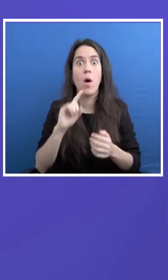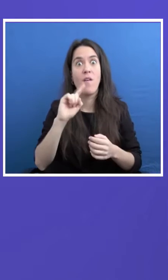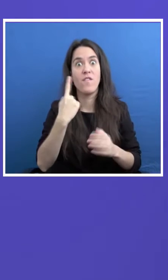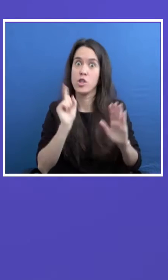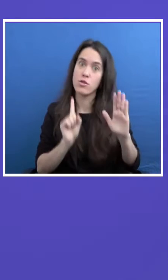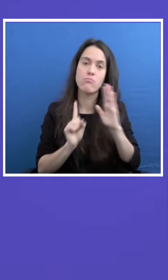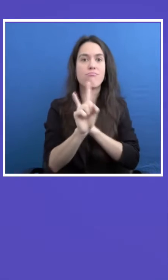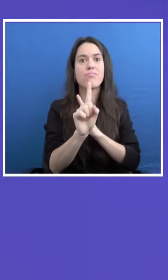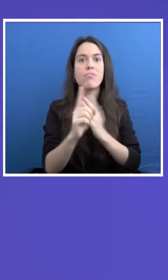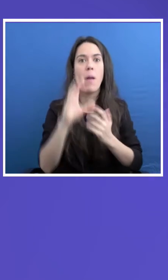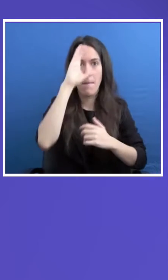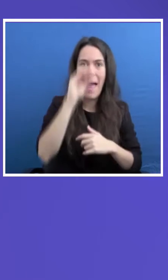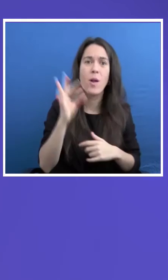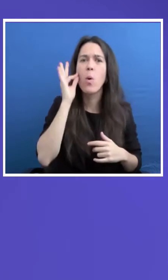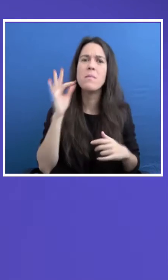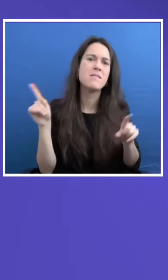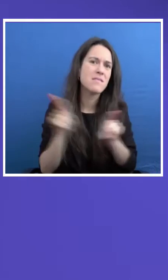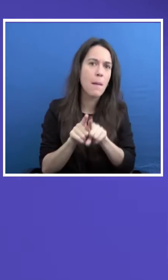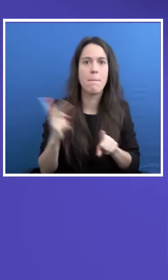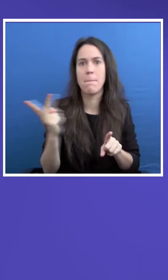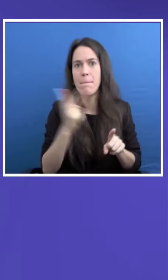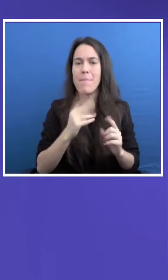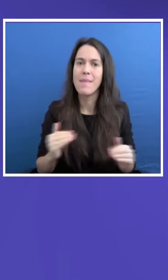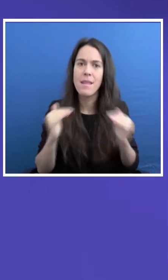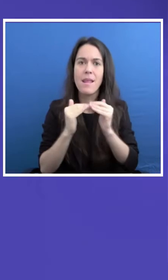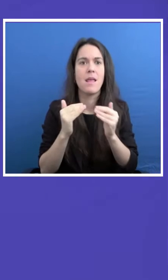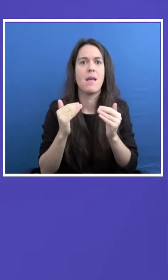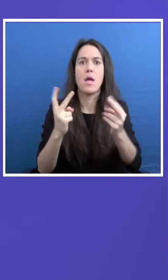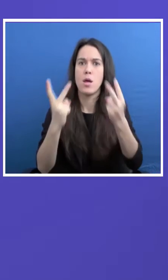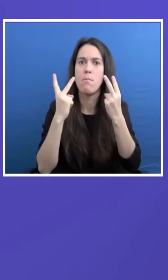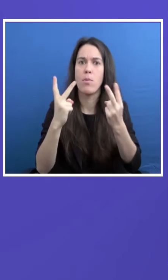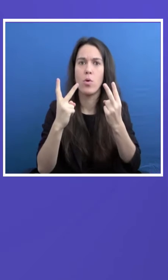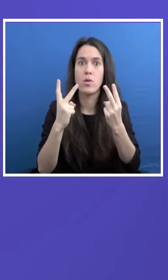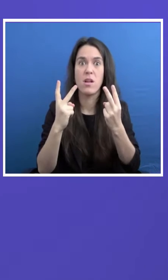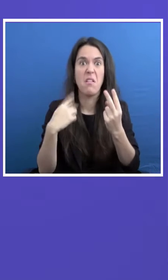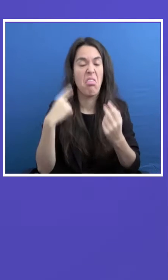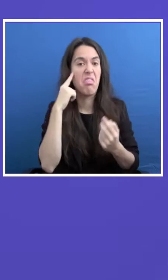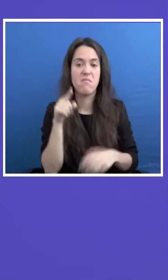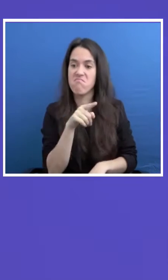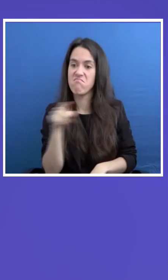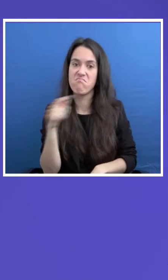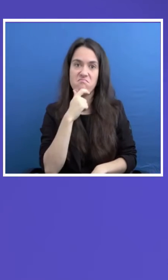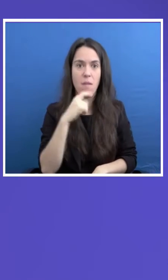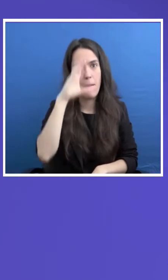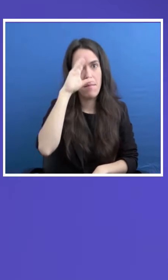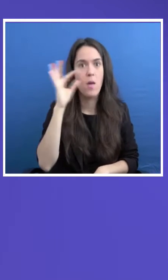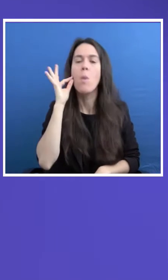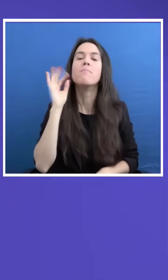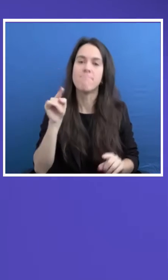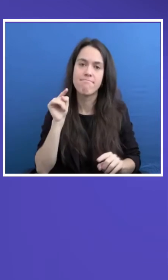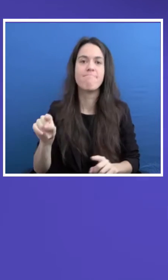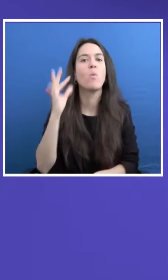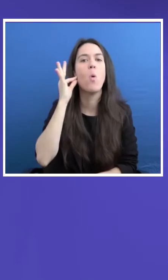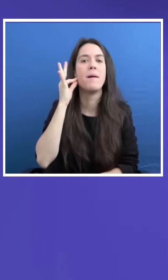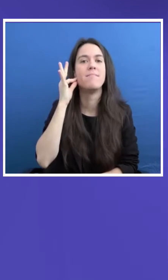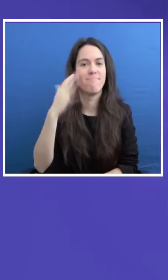they're equally relevant for the story, I would go for the female character to just make women more visible. And then sometimes